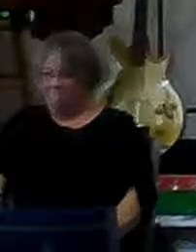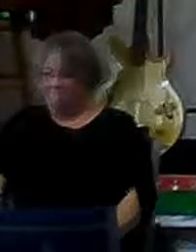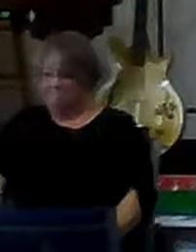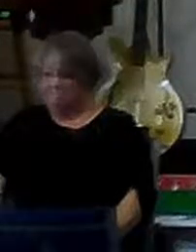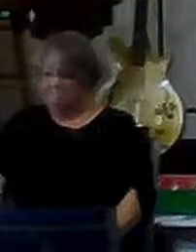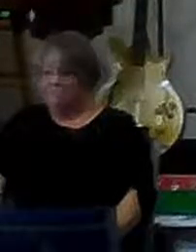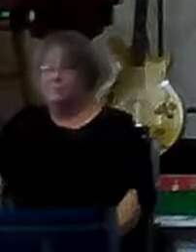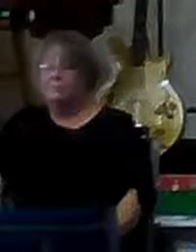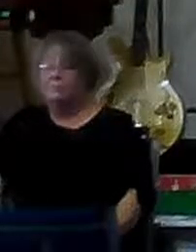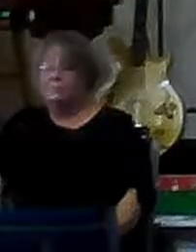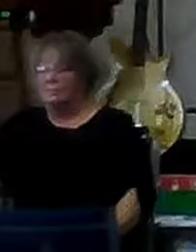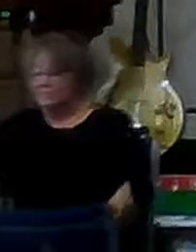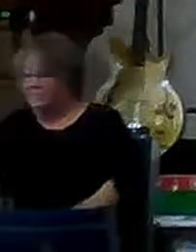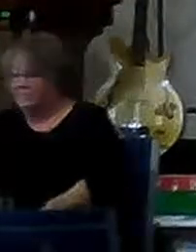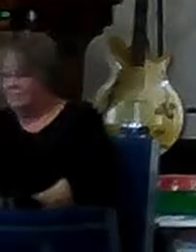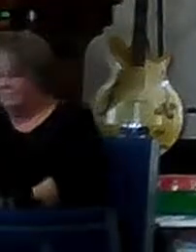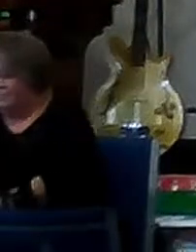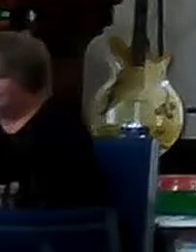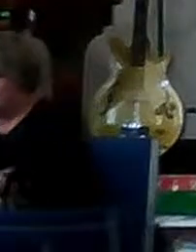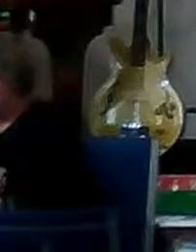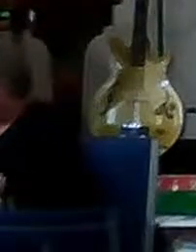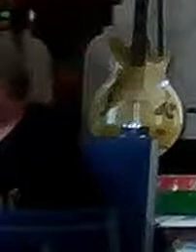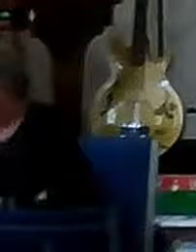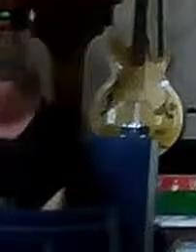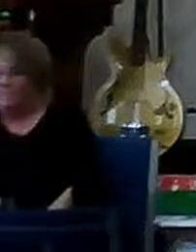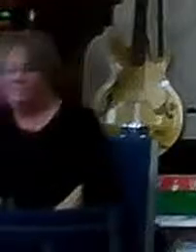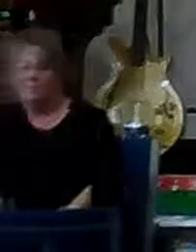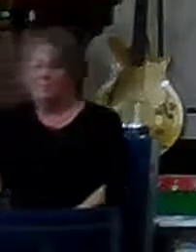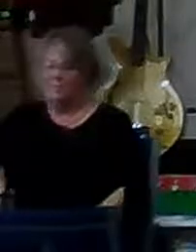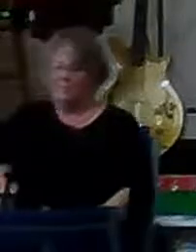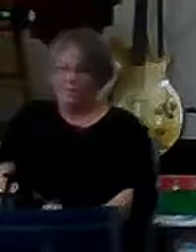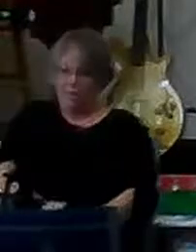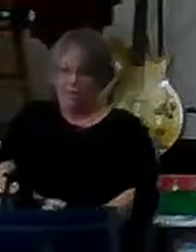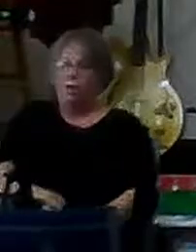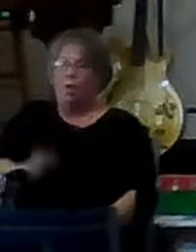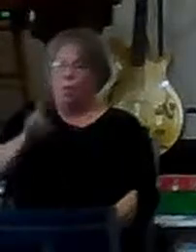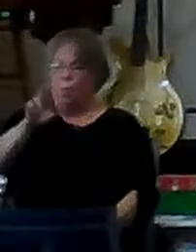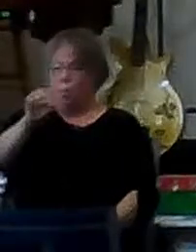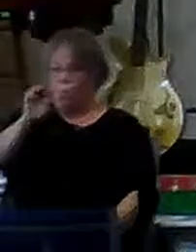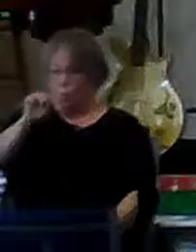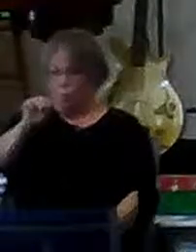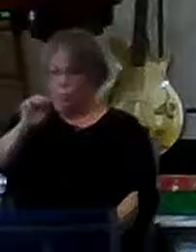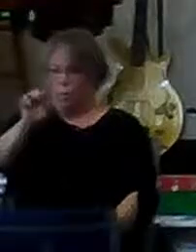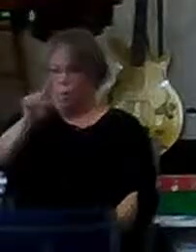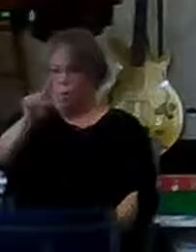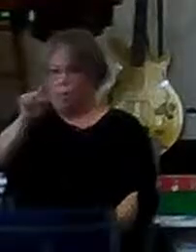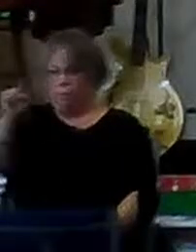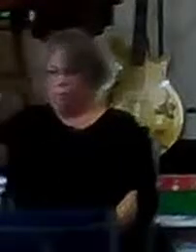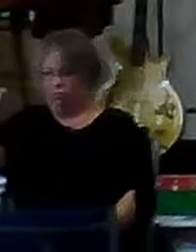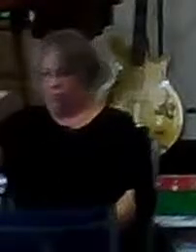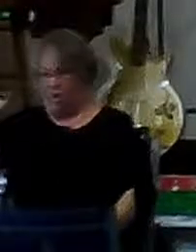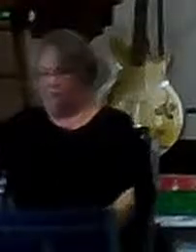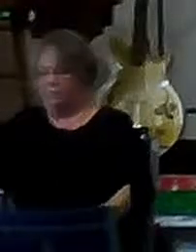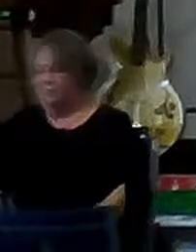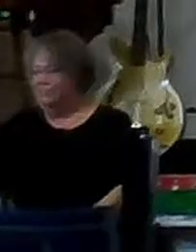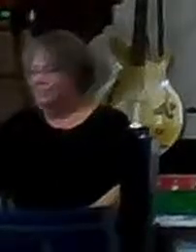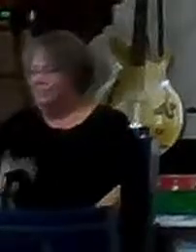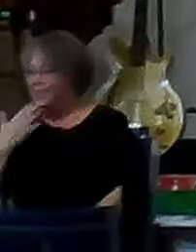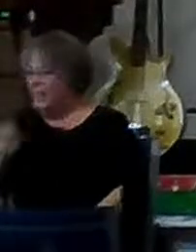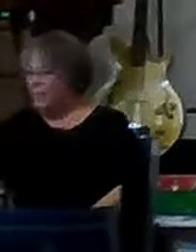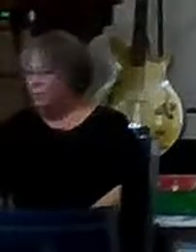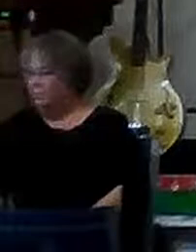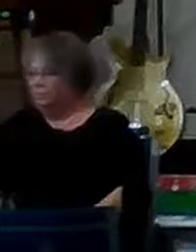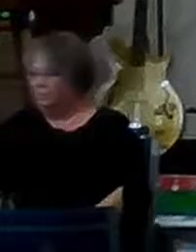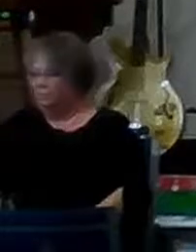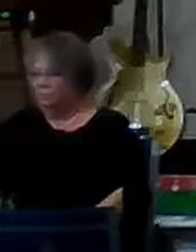And let me begin today just by reading you these first opening verses. This is a brand new section in the book of